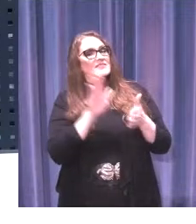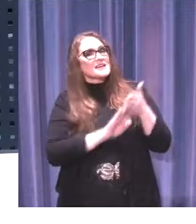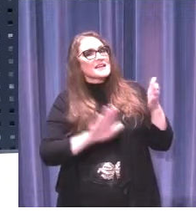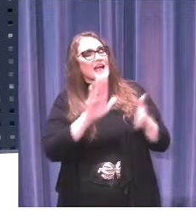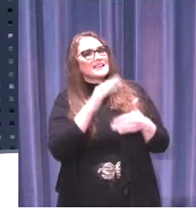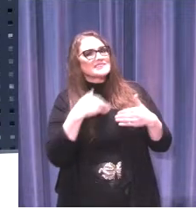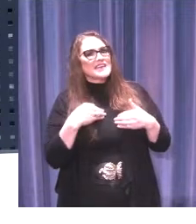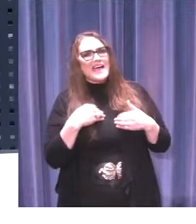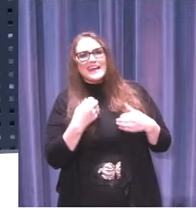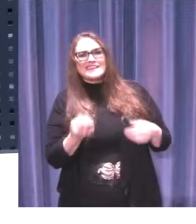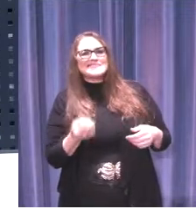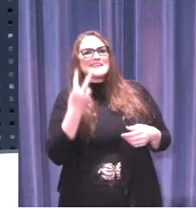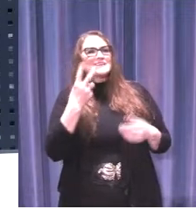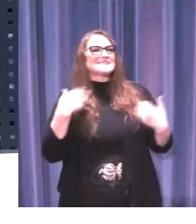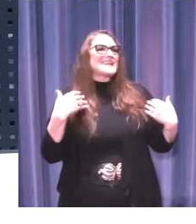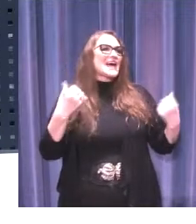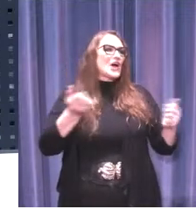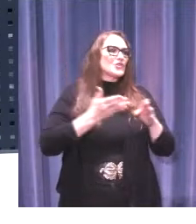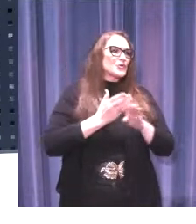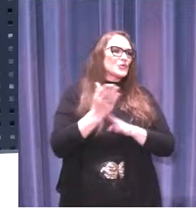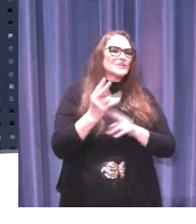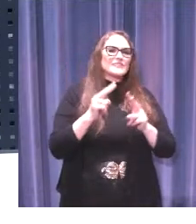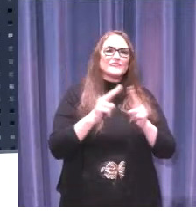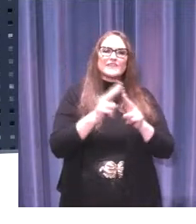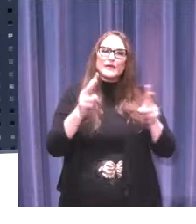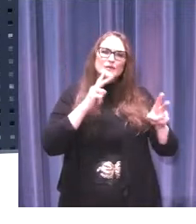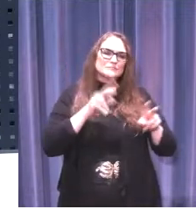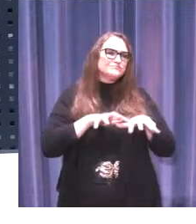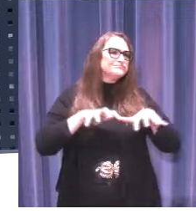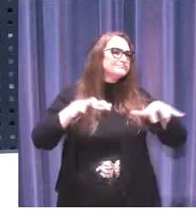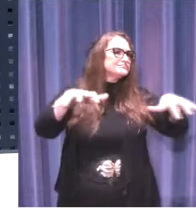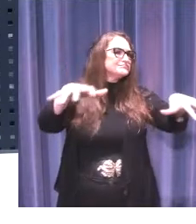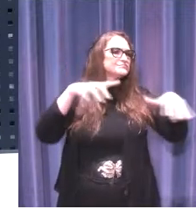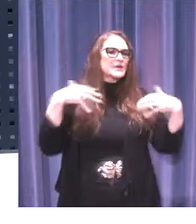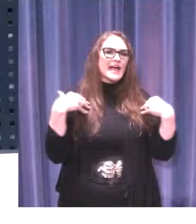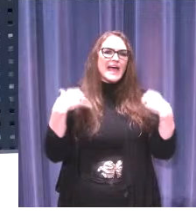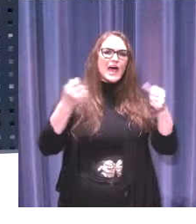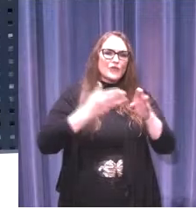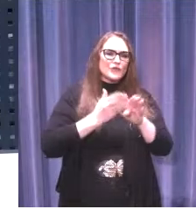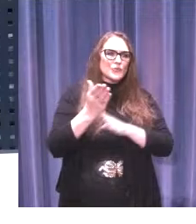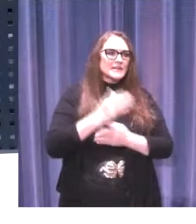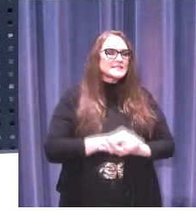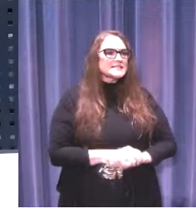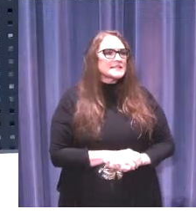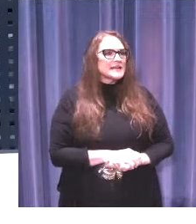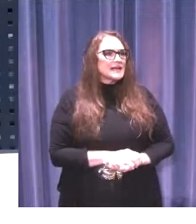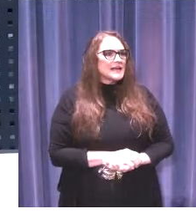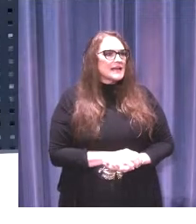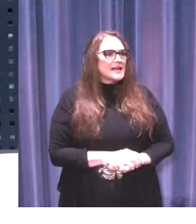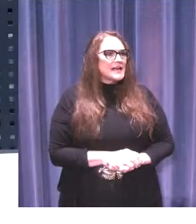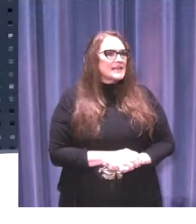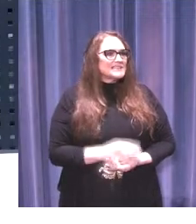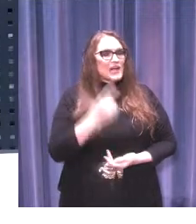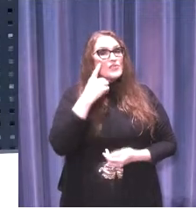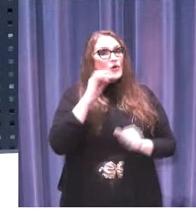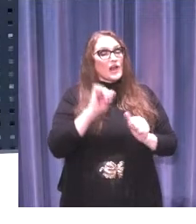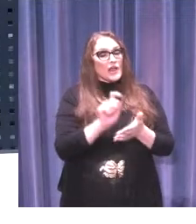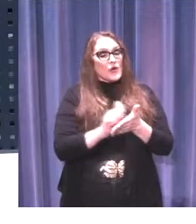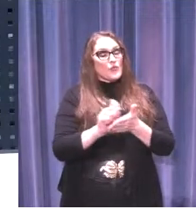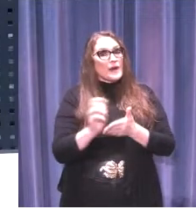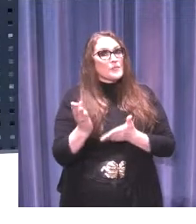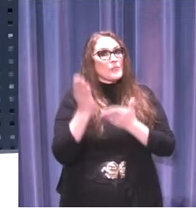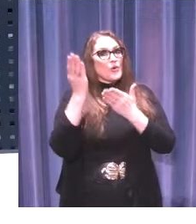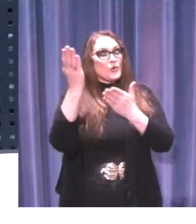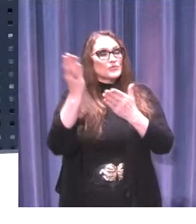a dozen health careers. It was very robust in health careers. And so I thought I could write a